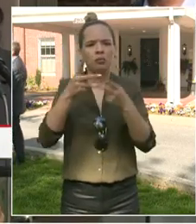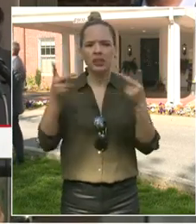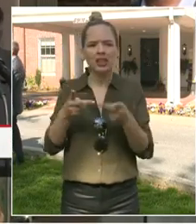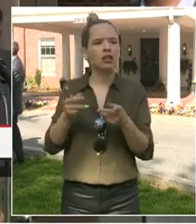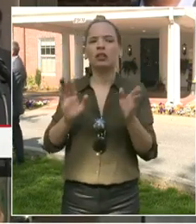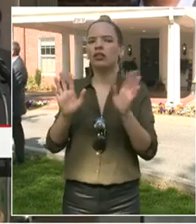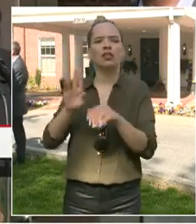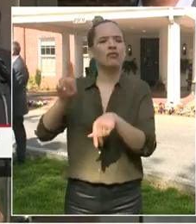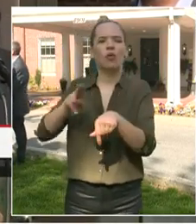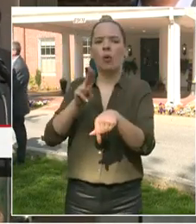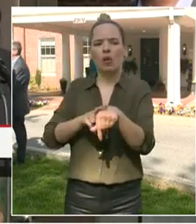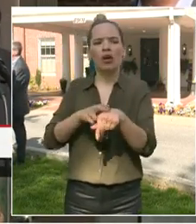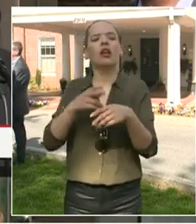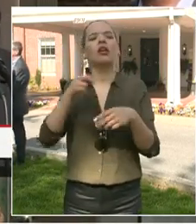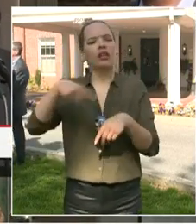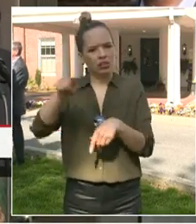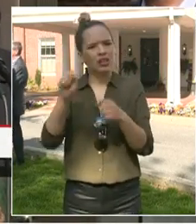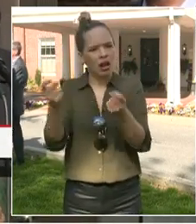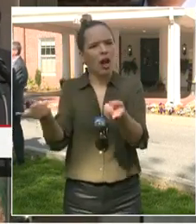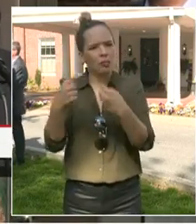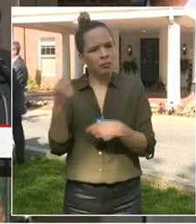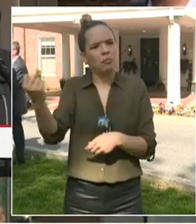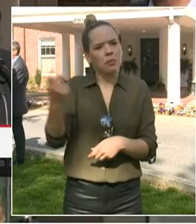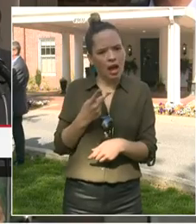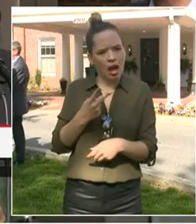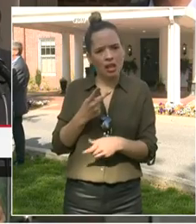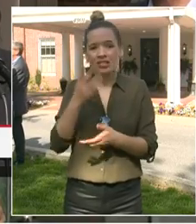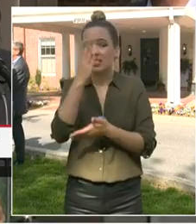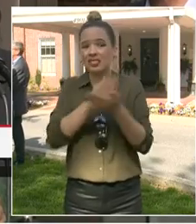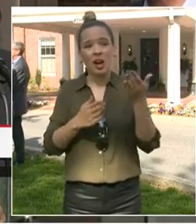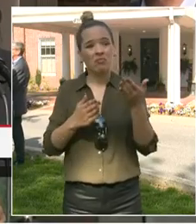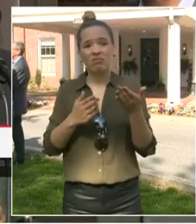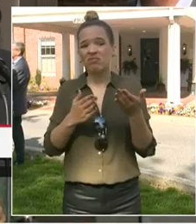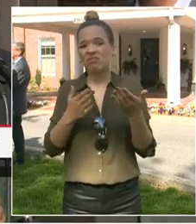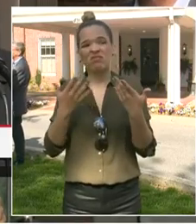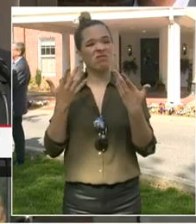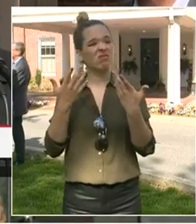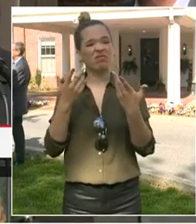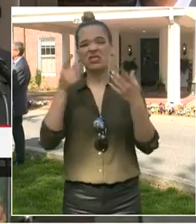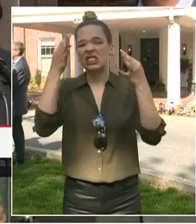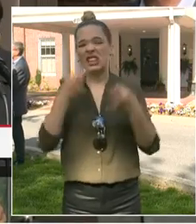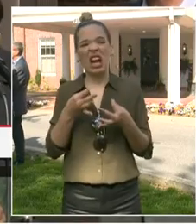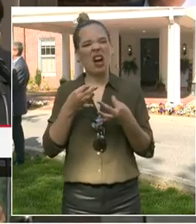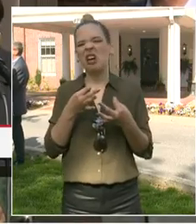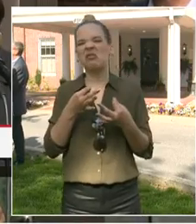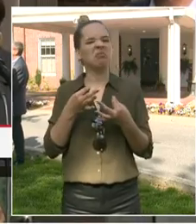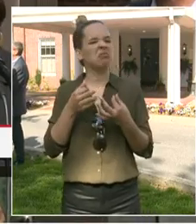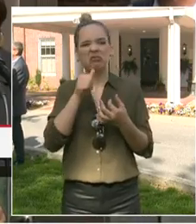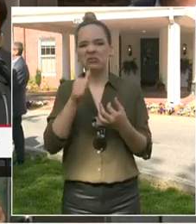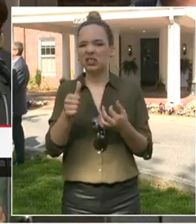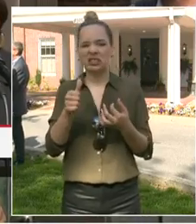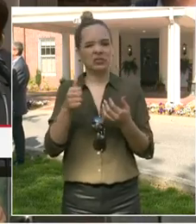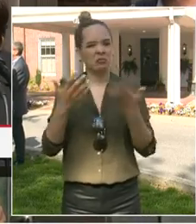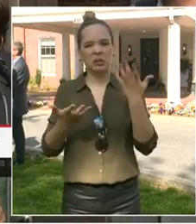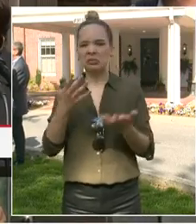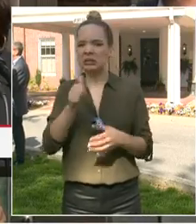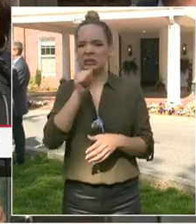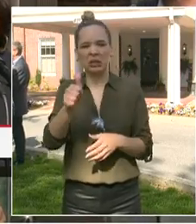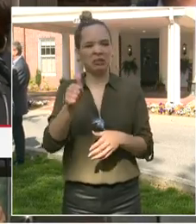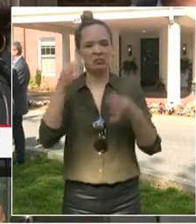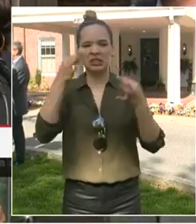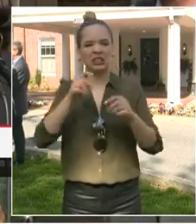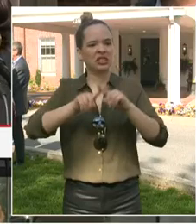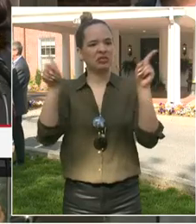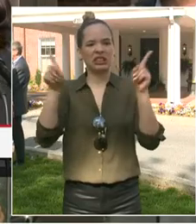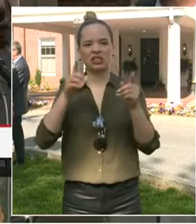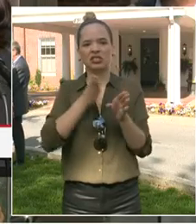made different decisions about their work life. They've moved on to different careers. Other people haven't